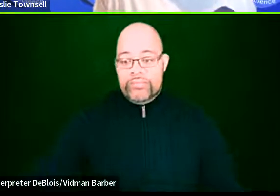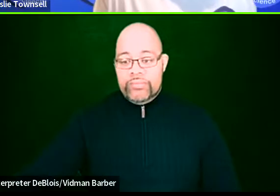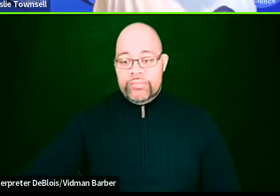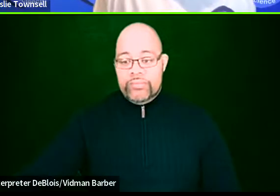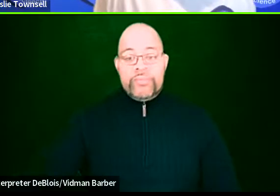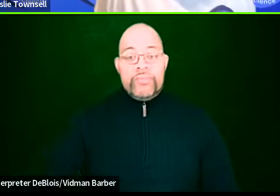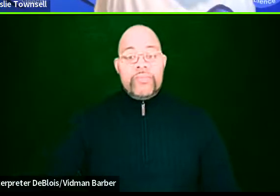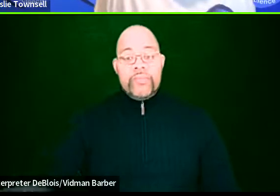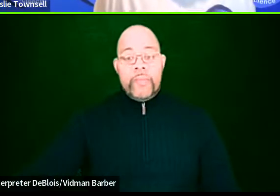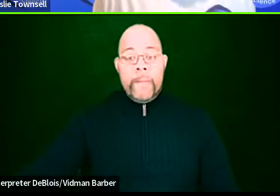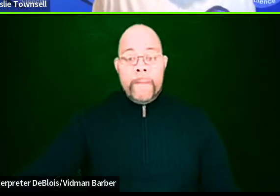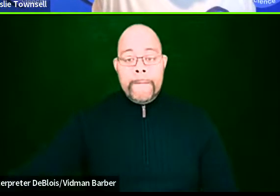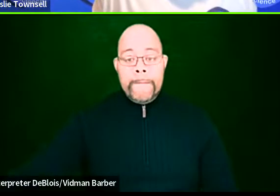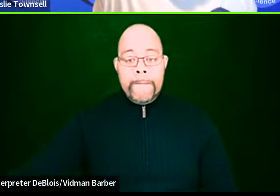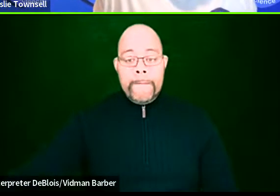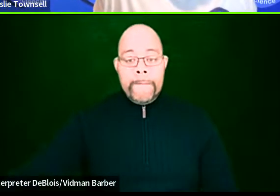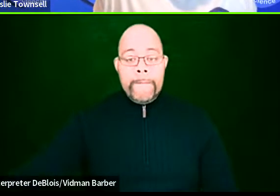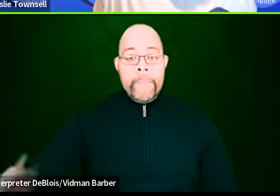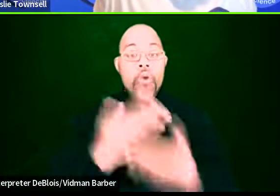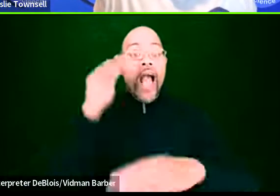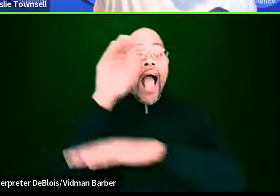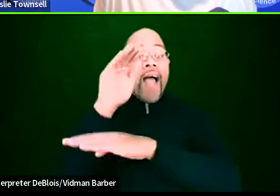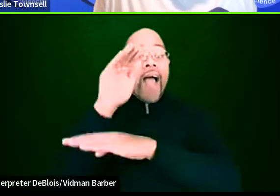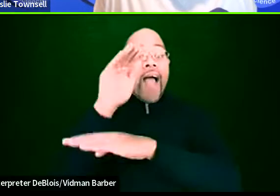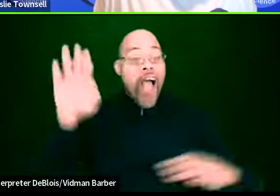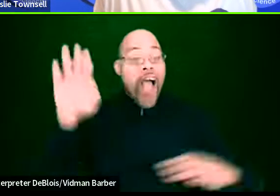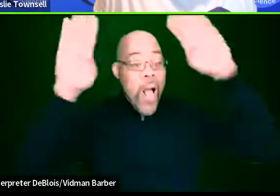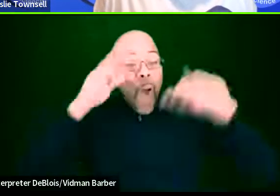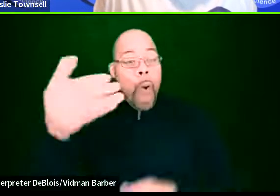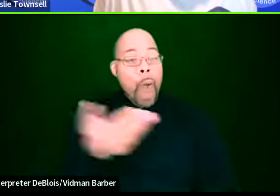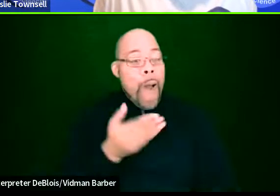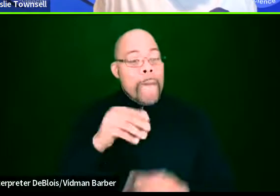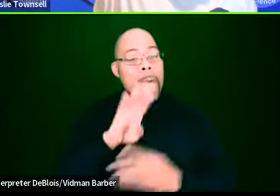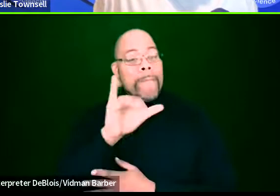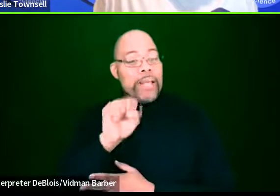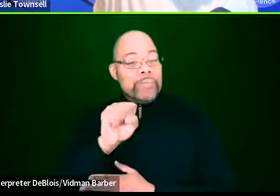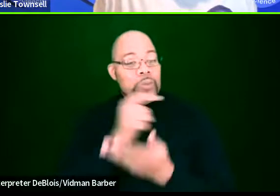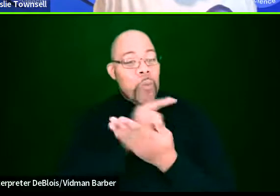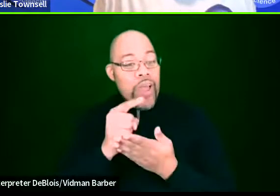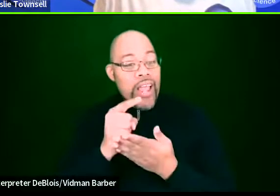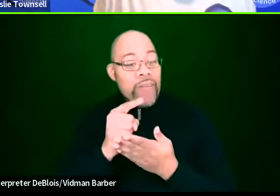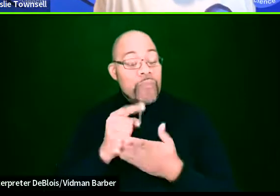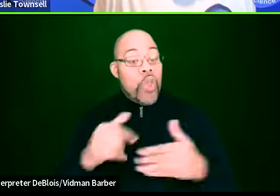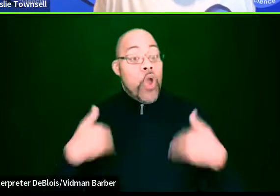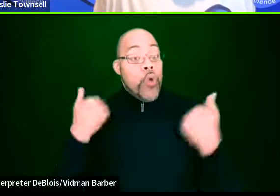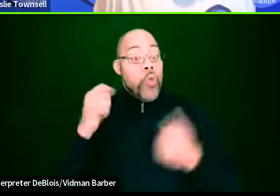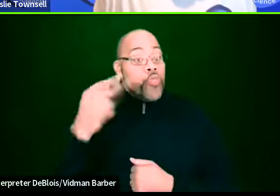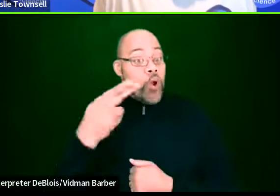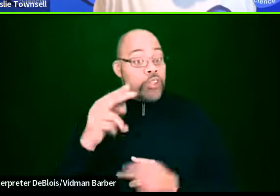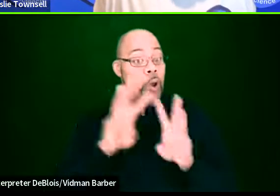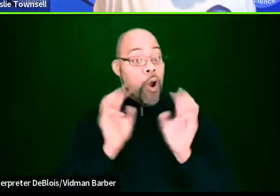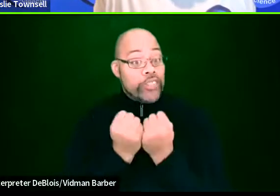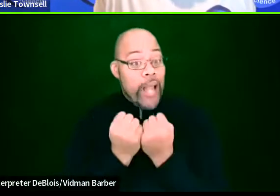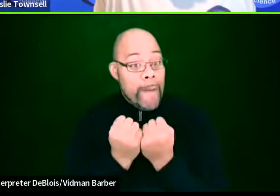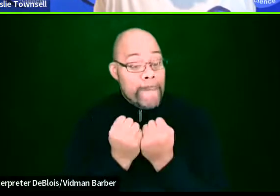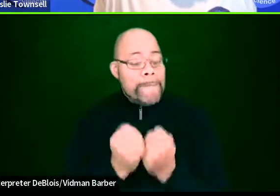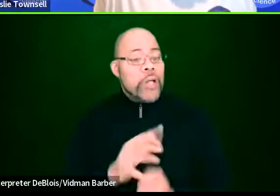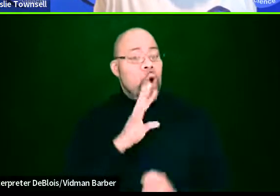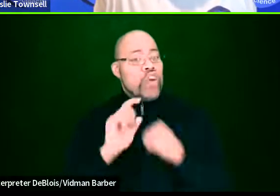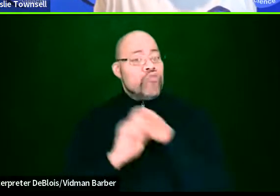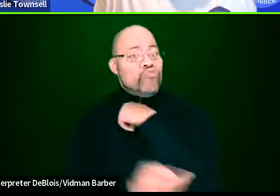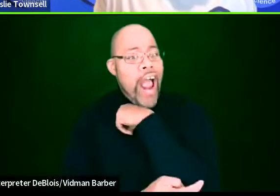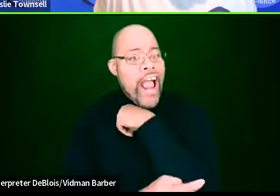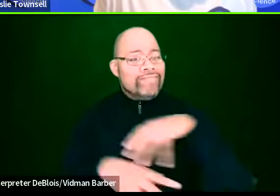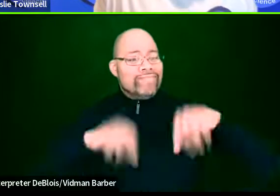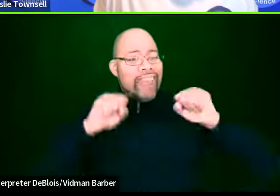Well, good afternoon. Hello and welcome to BIMS Week, the Youth Thursday workshop, Talking Trash and